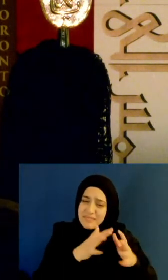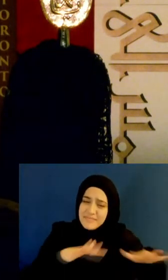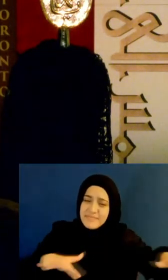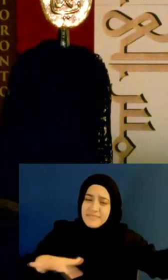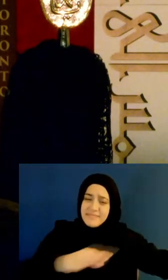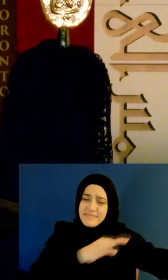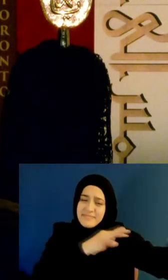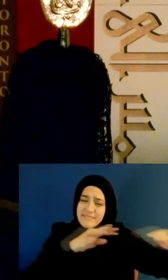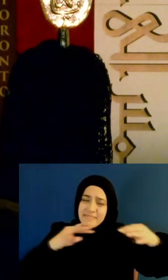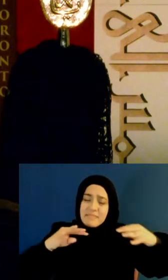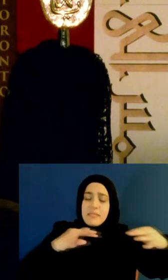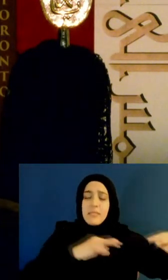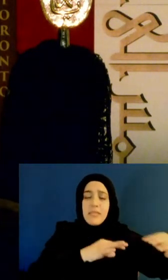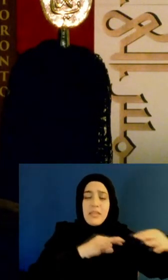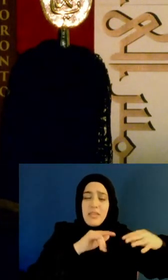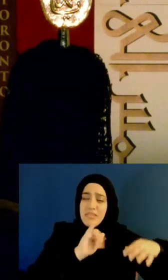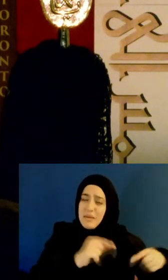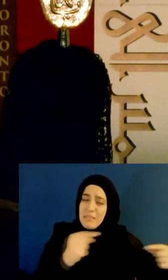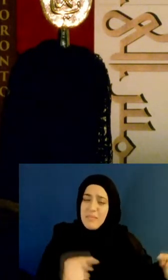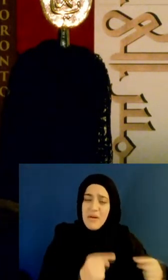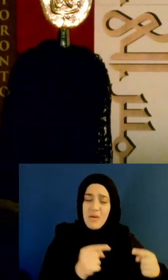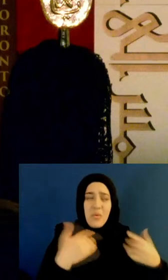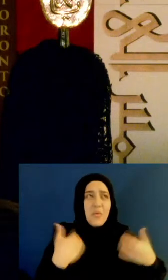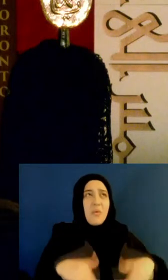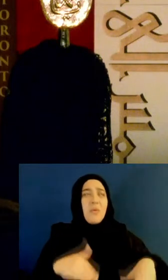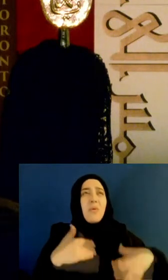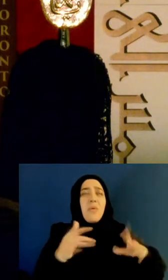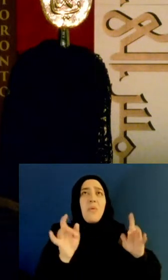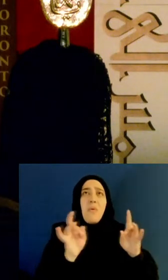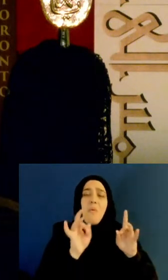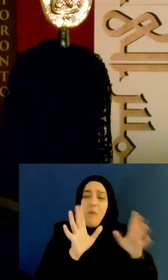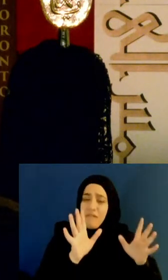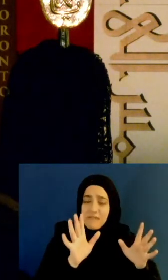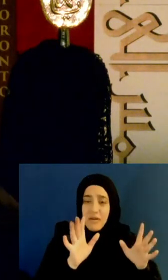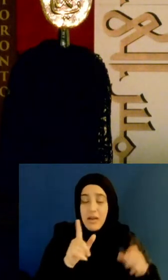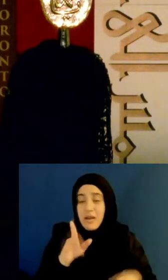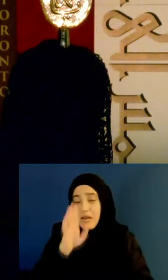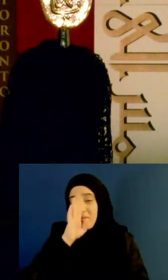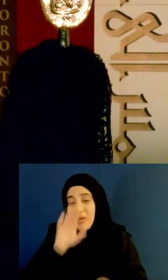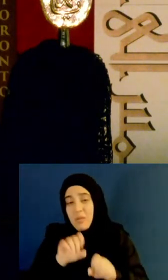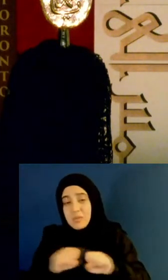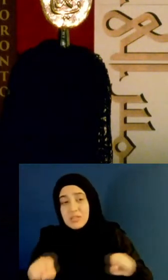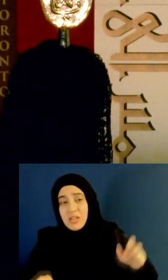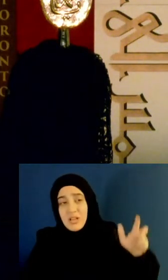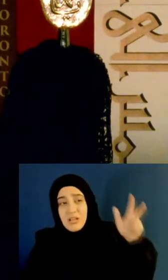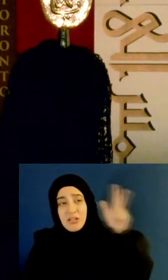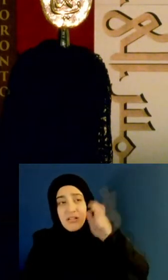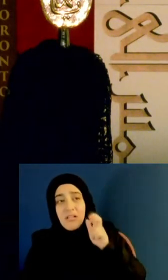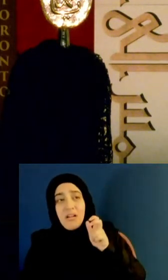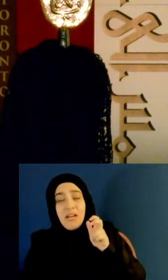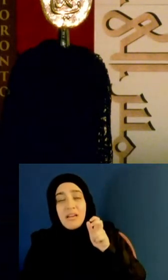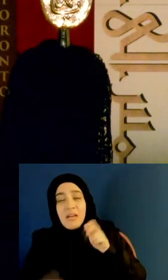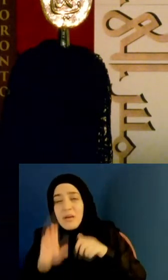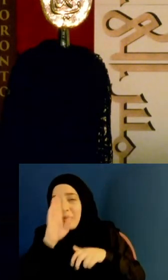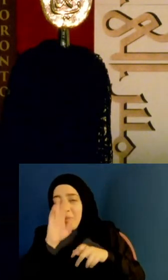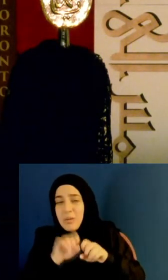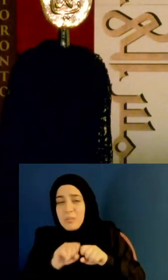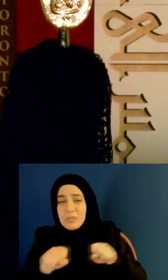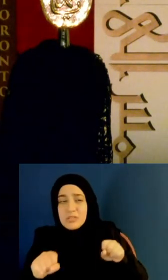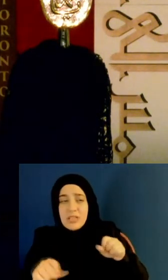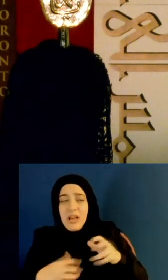was such that when Imam al-Hussein heard this, Imam al-Hussein almost died out of